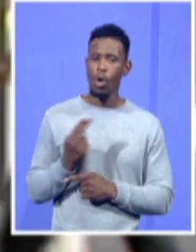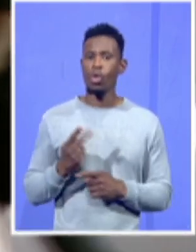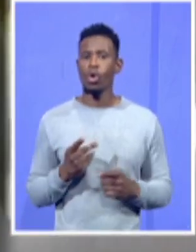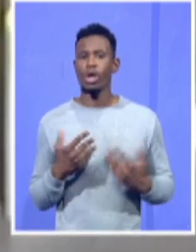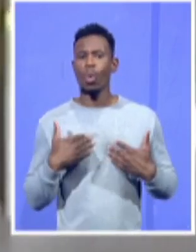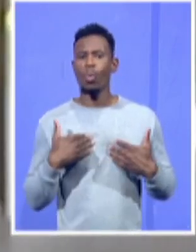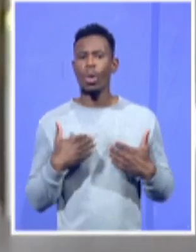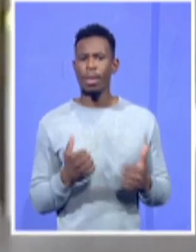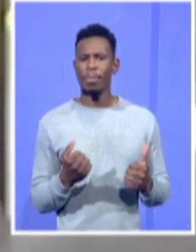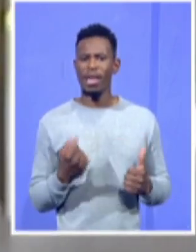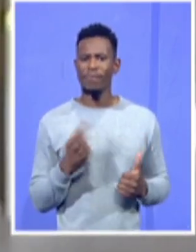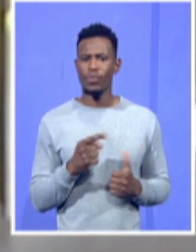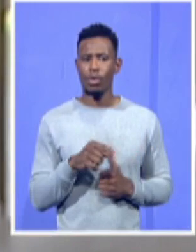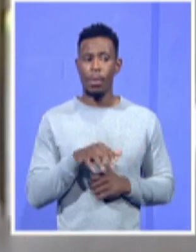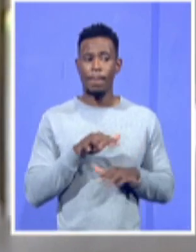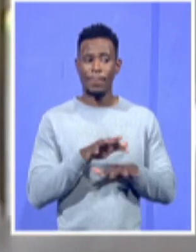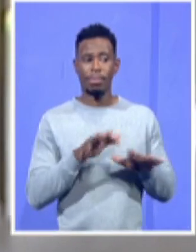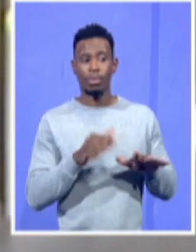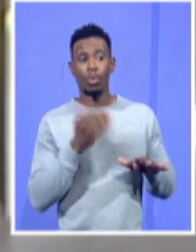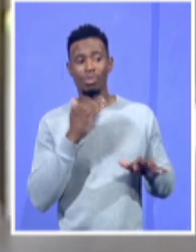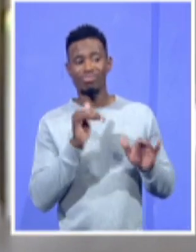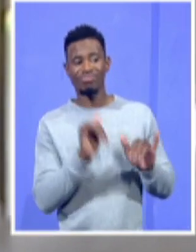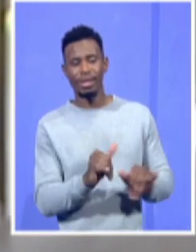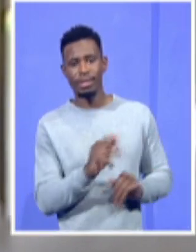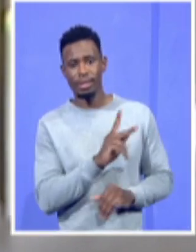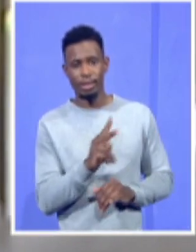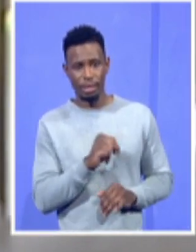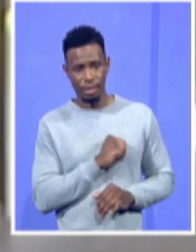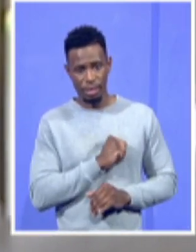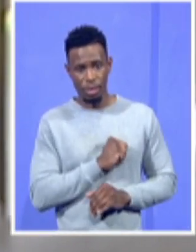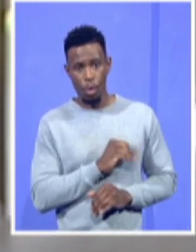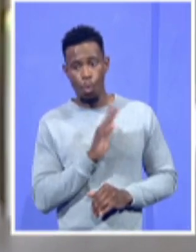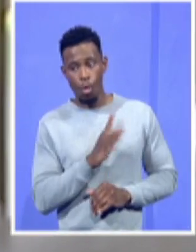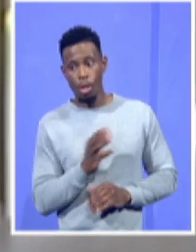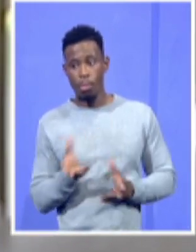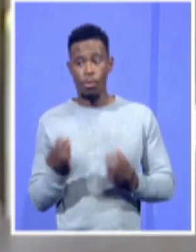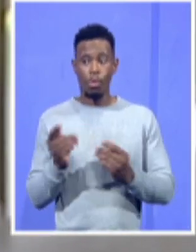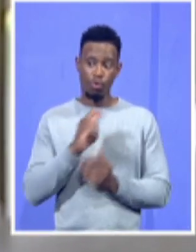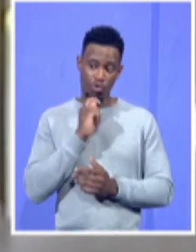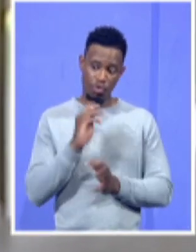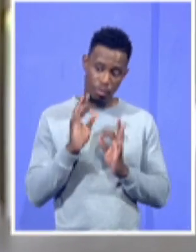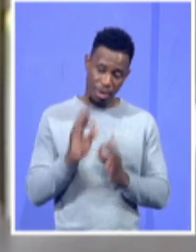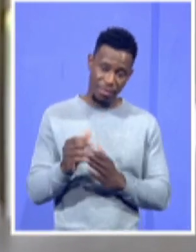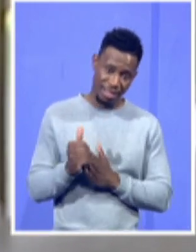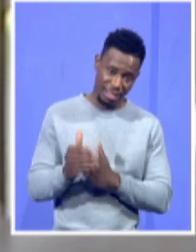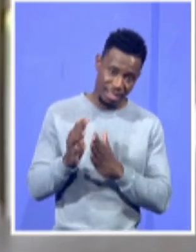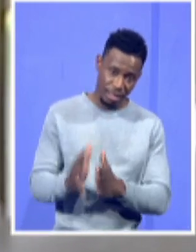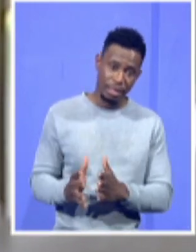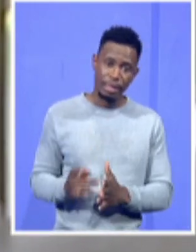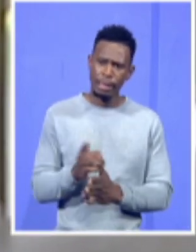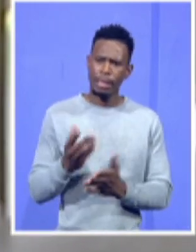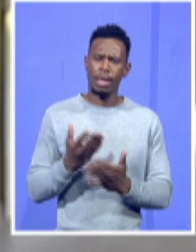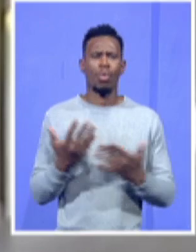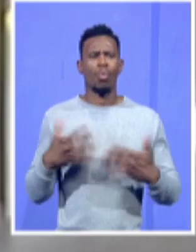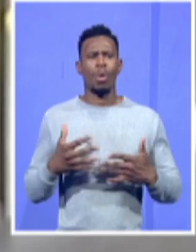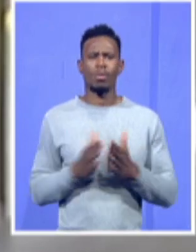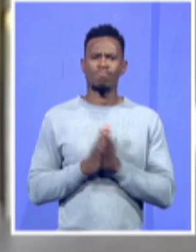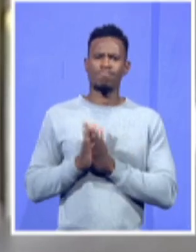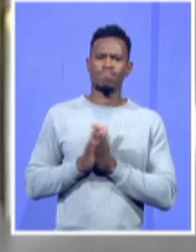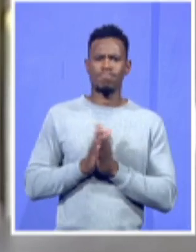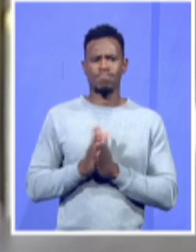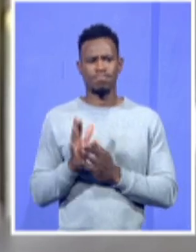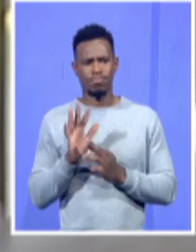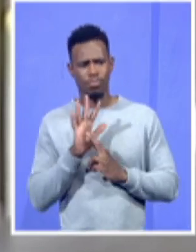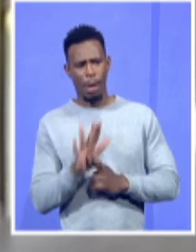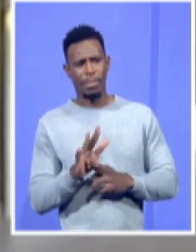well-being of the residents of KwaZulu-Natal, whether a true leadership that will represent the aspirations of the province will come out of this